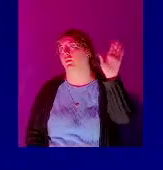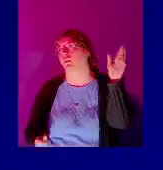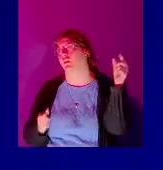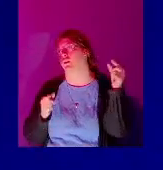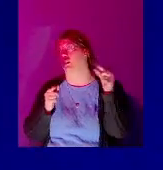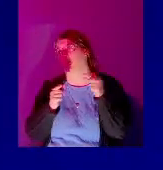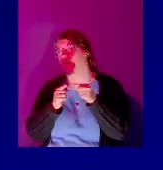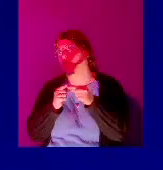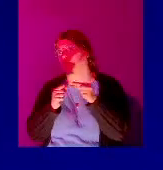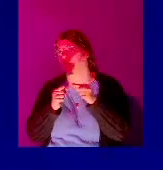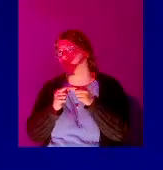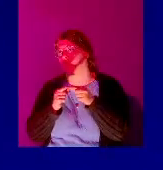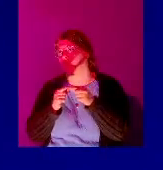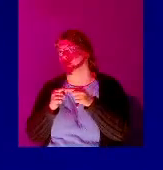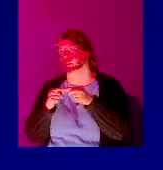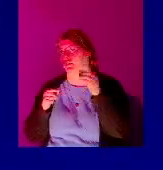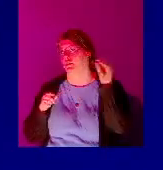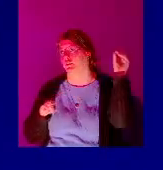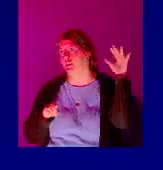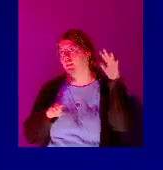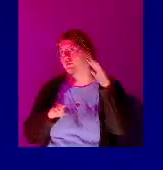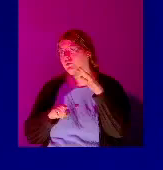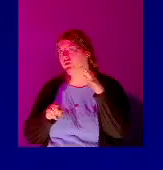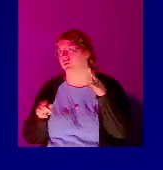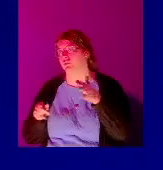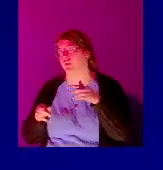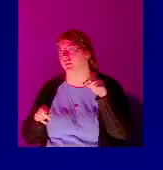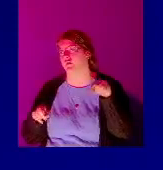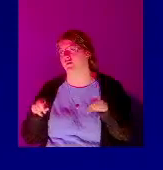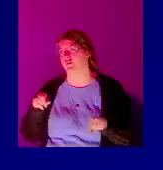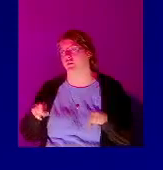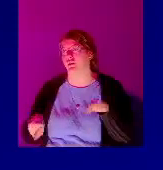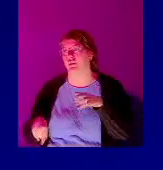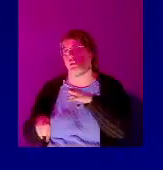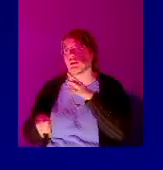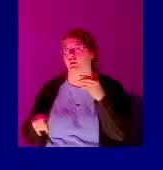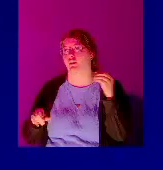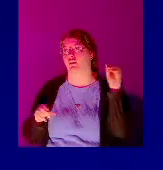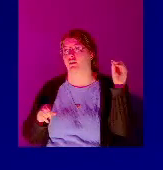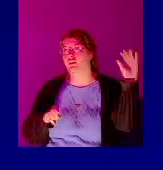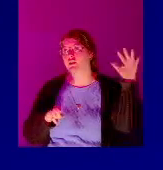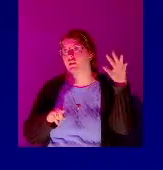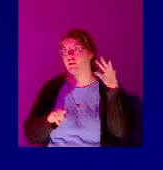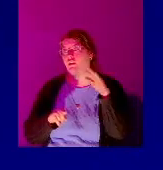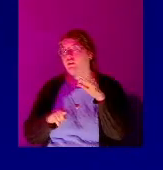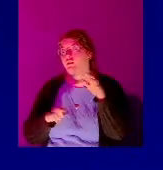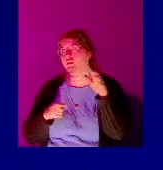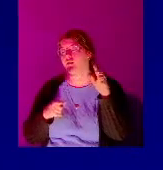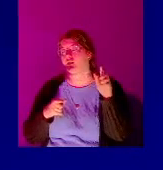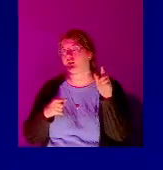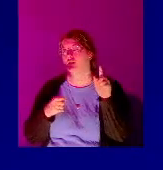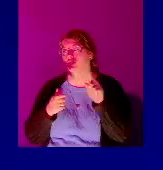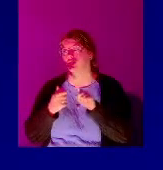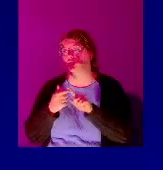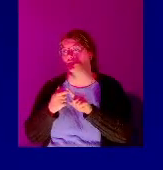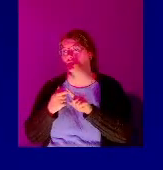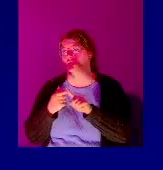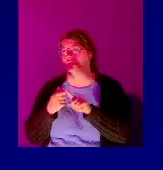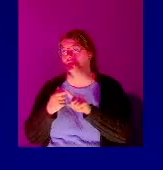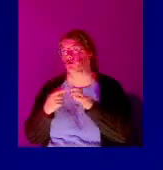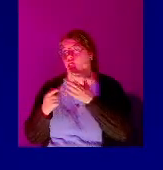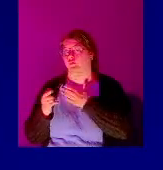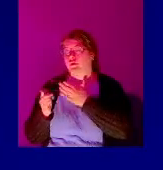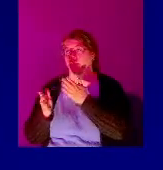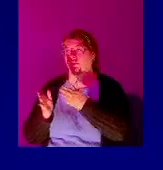Thy word is a lamp unto my feet and a light unto